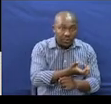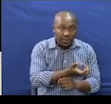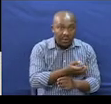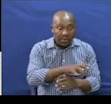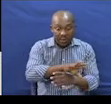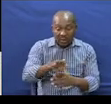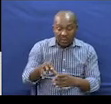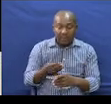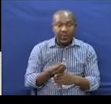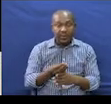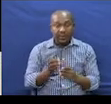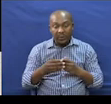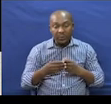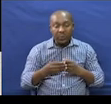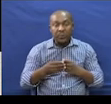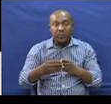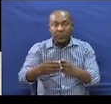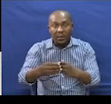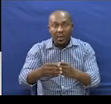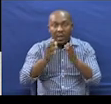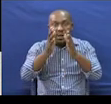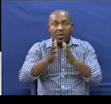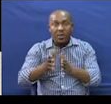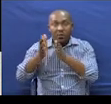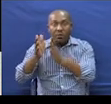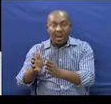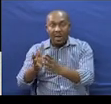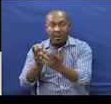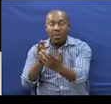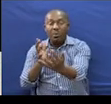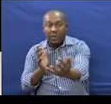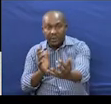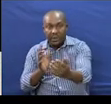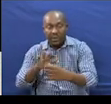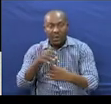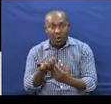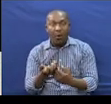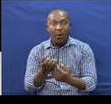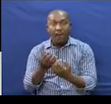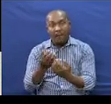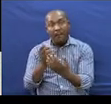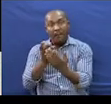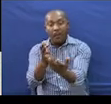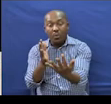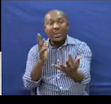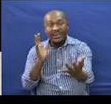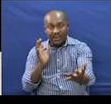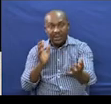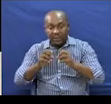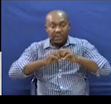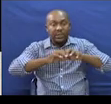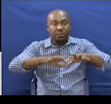govern human populations, or that govern the population distributions. So within that